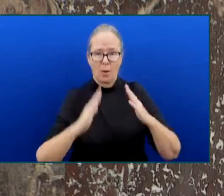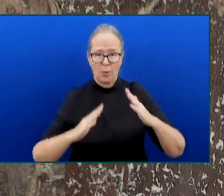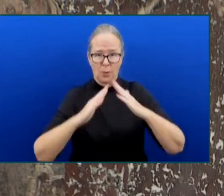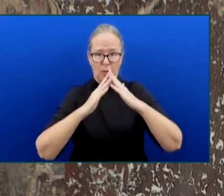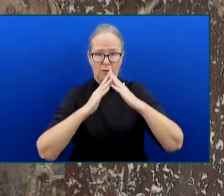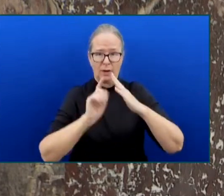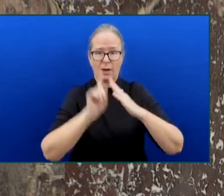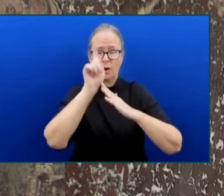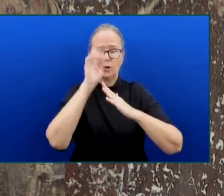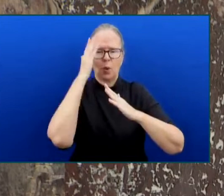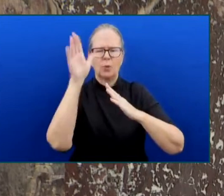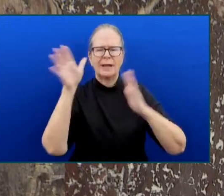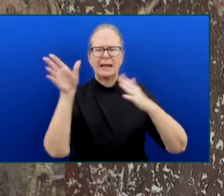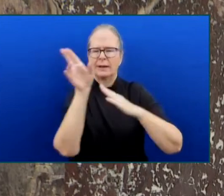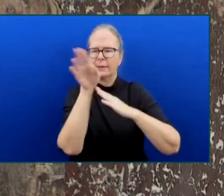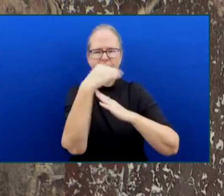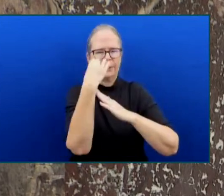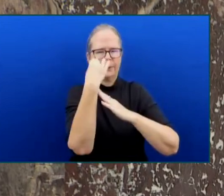Member.